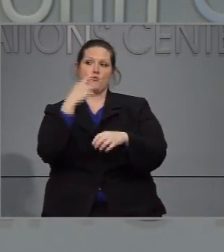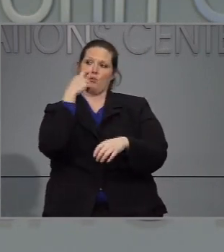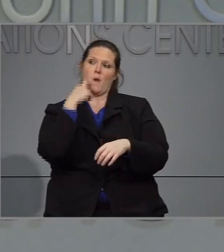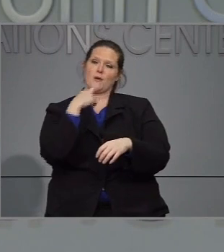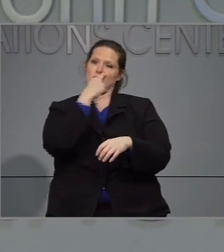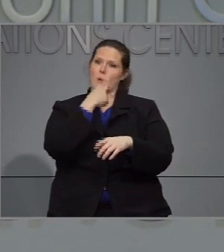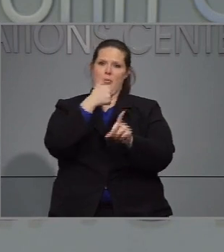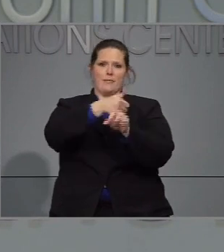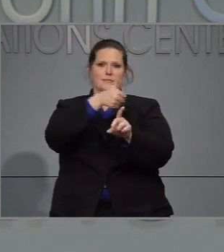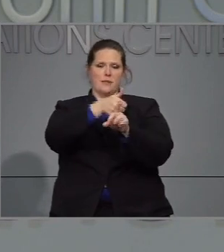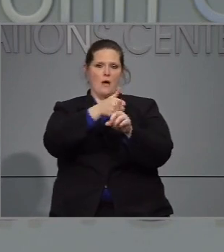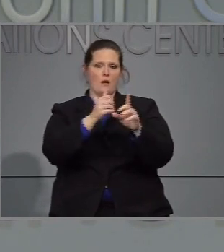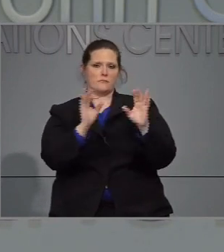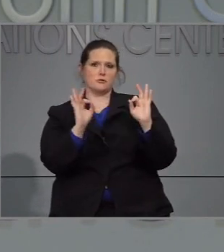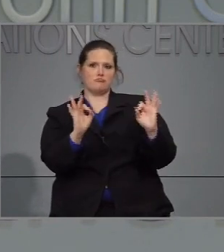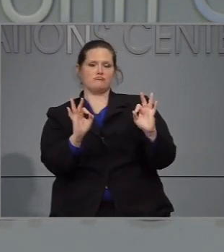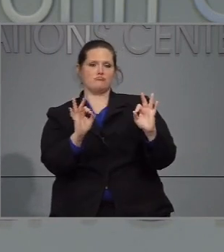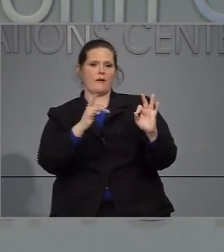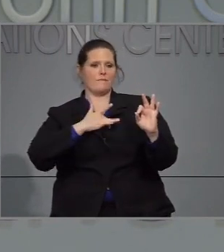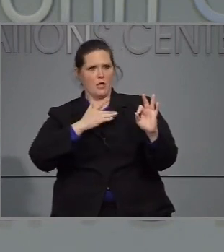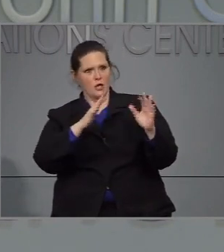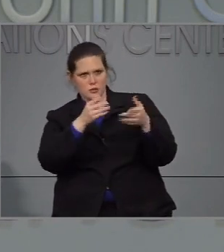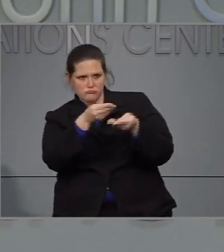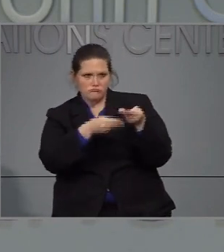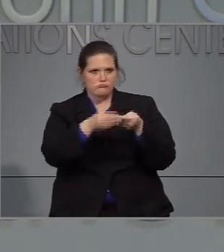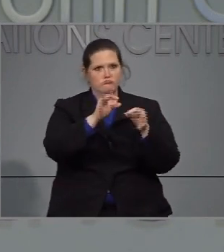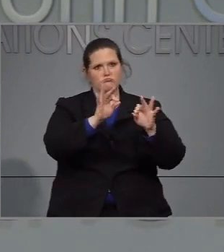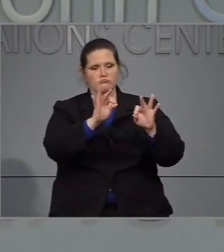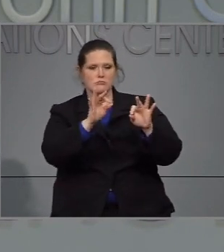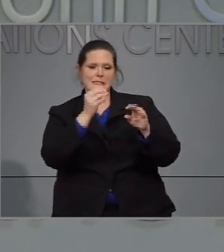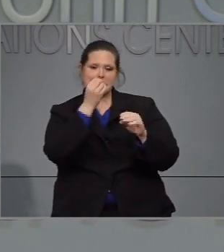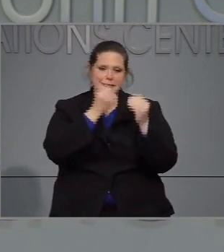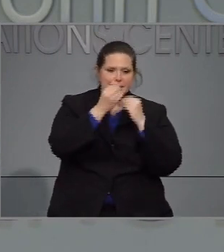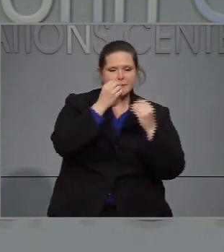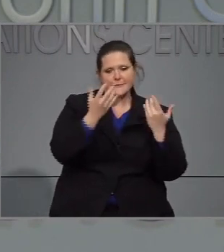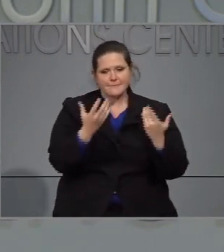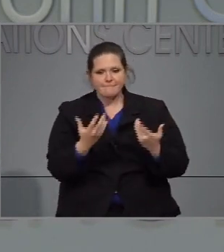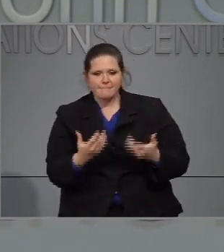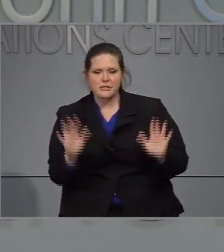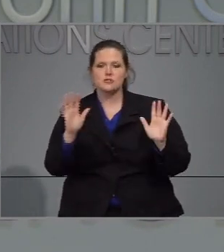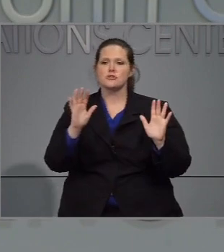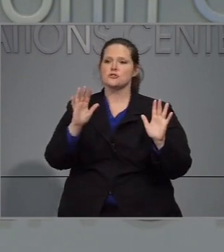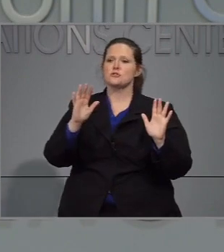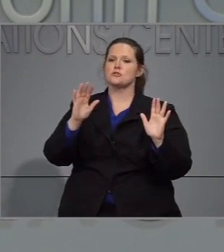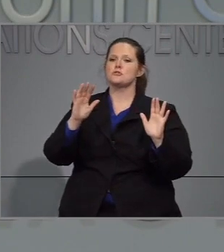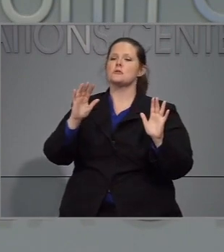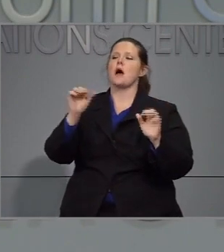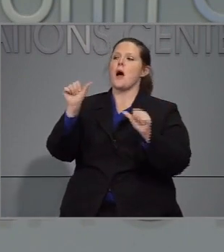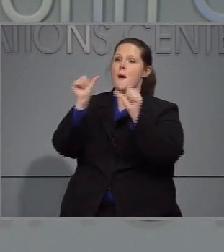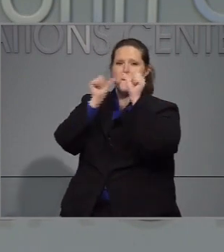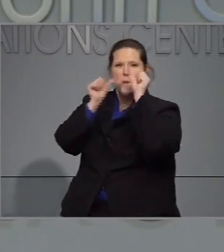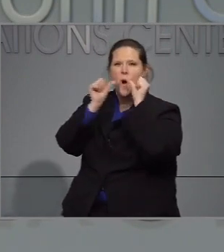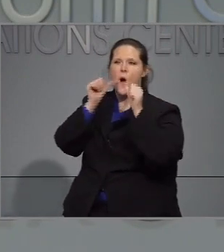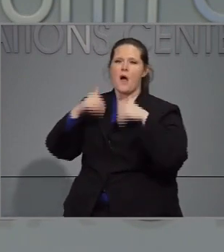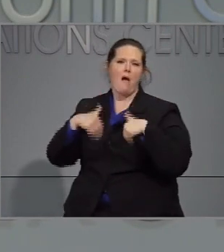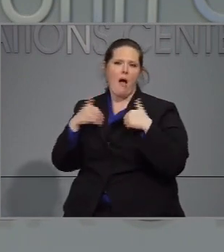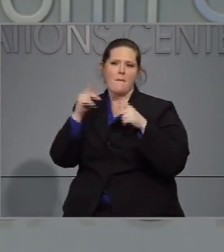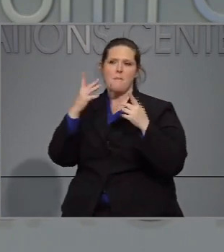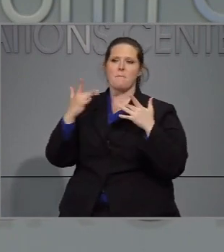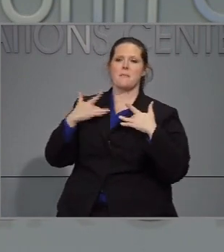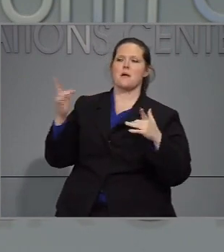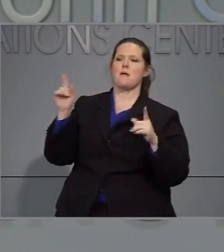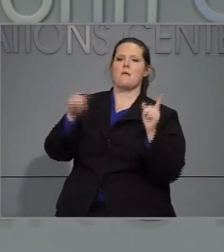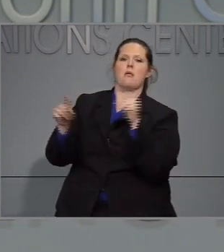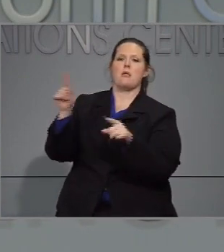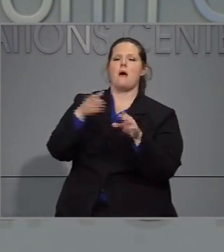the evening would be over and discourage the bar scene after 11